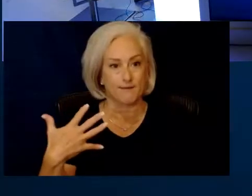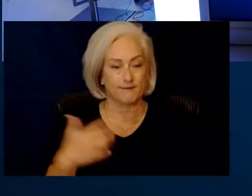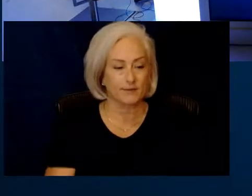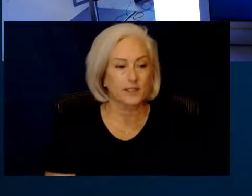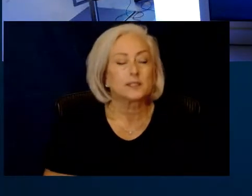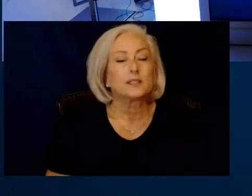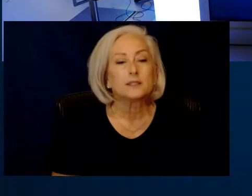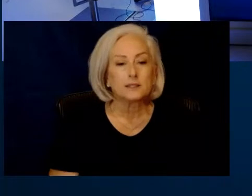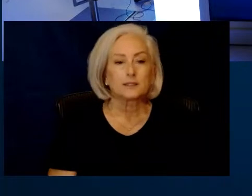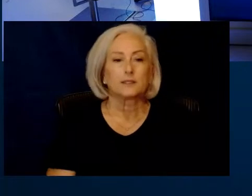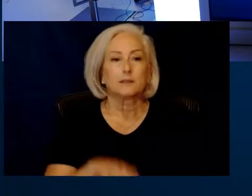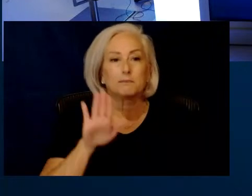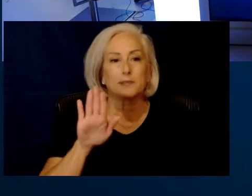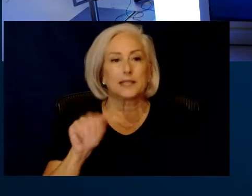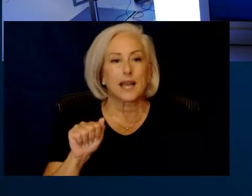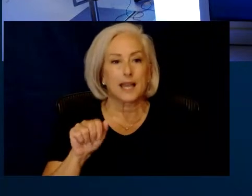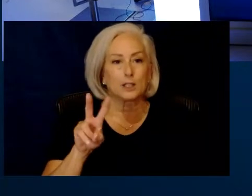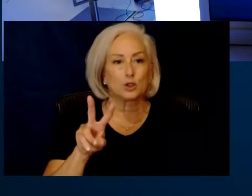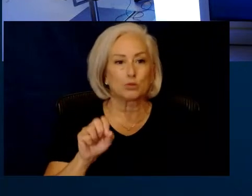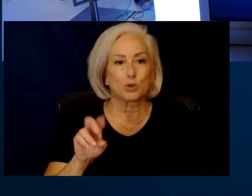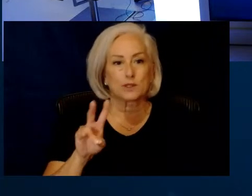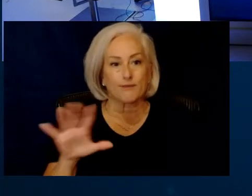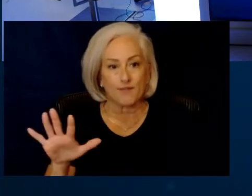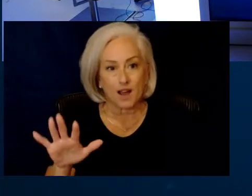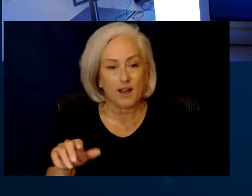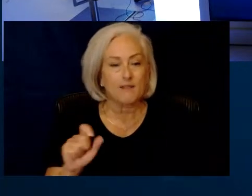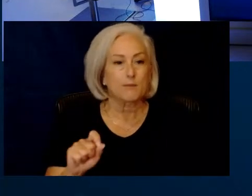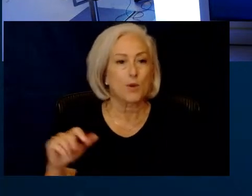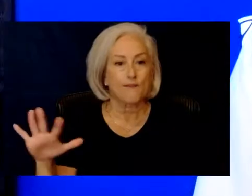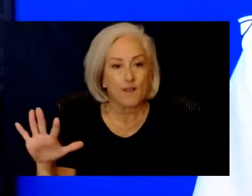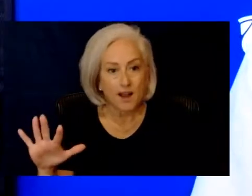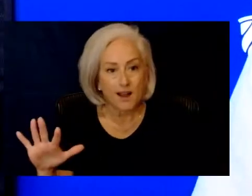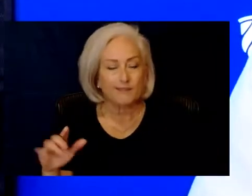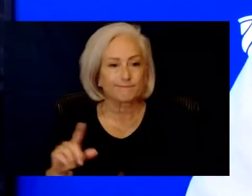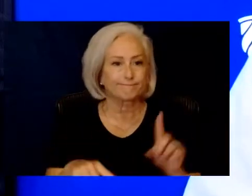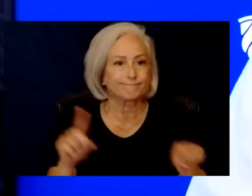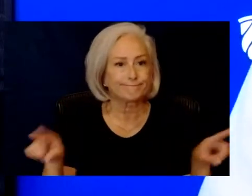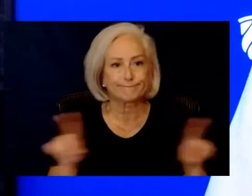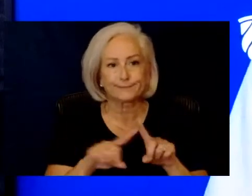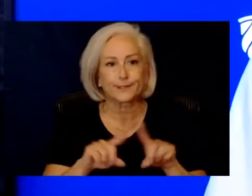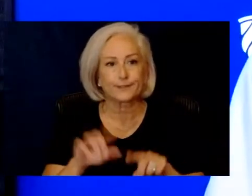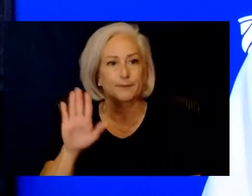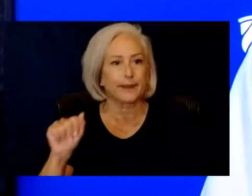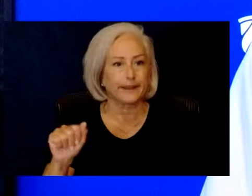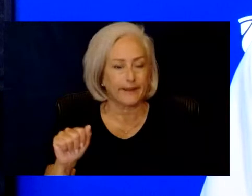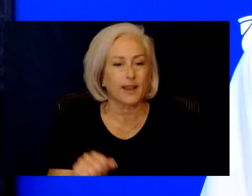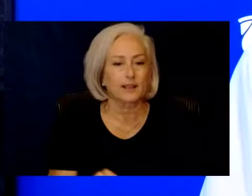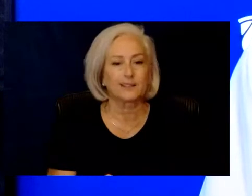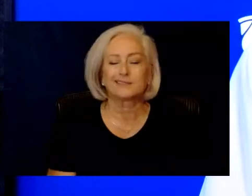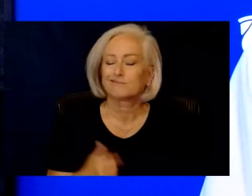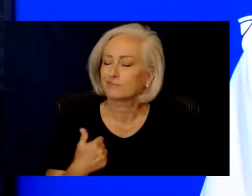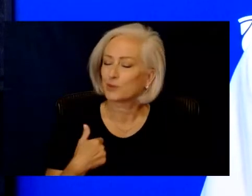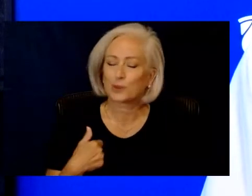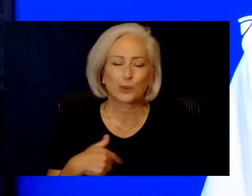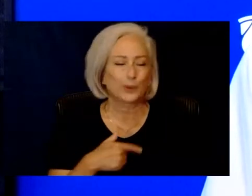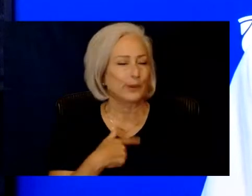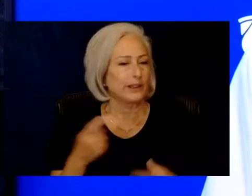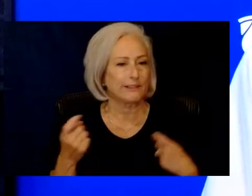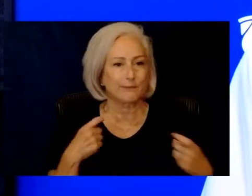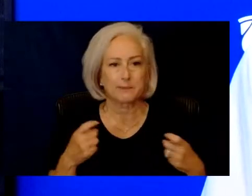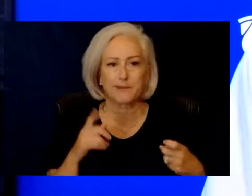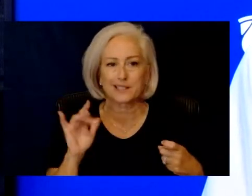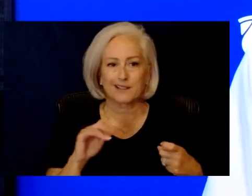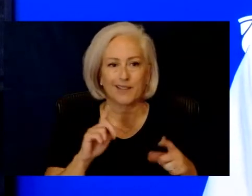BA 2.75, lots of points out there, huh? Yeah, there's lots of points, and we've been dealing with these variants really since the